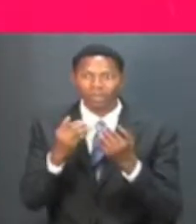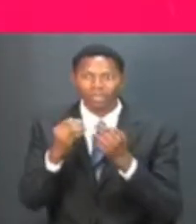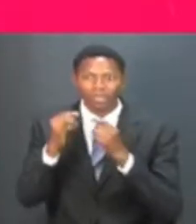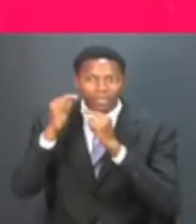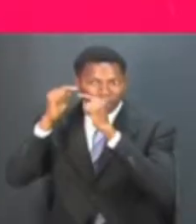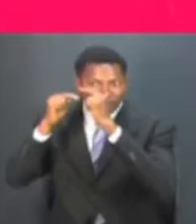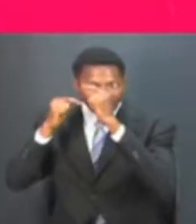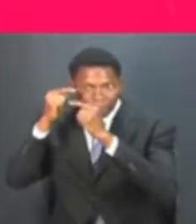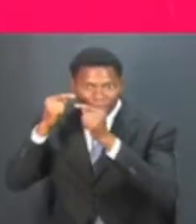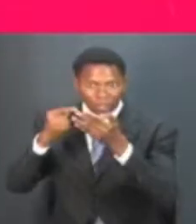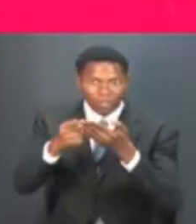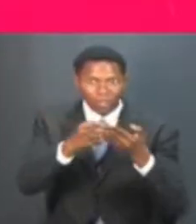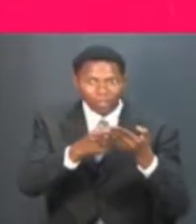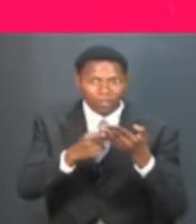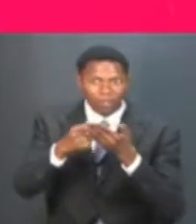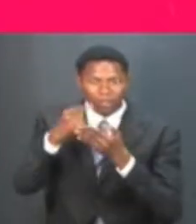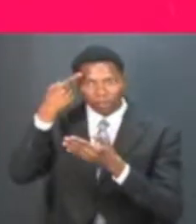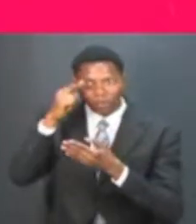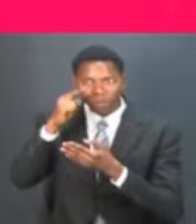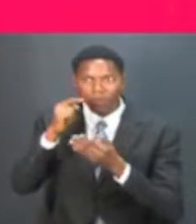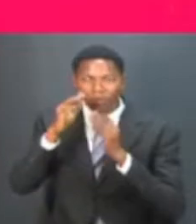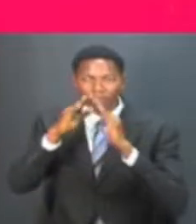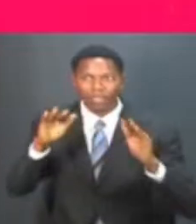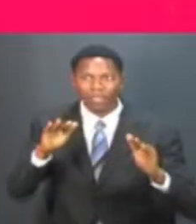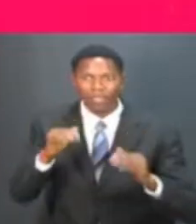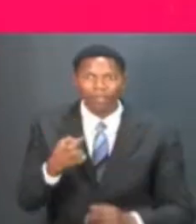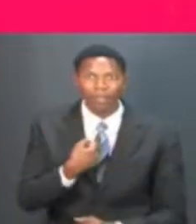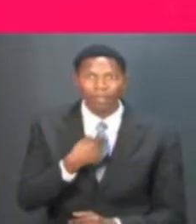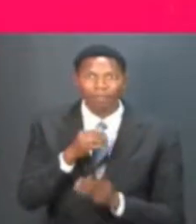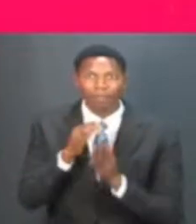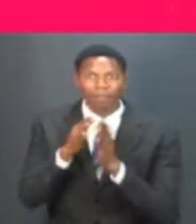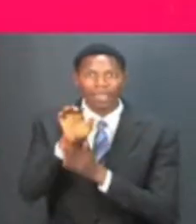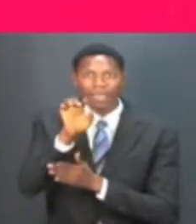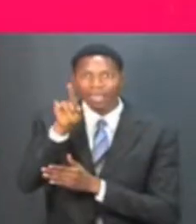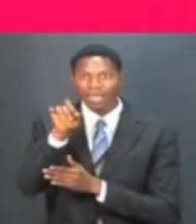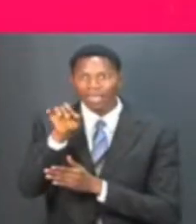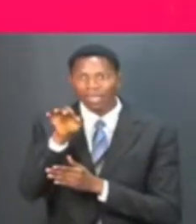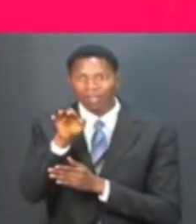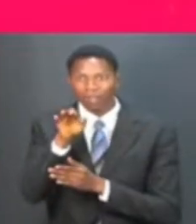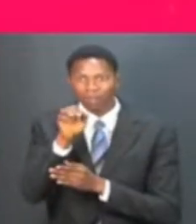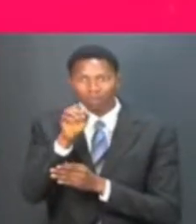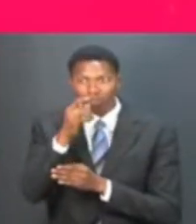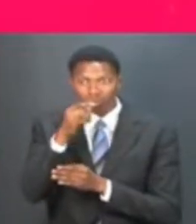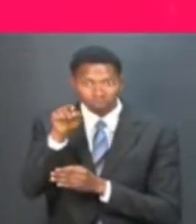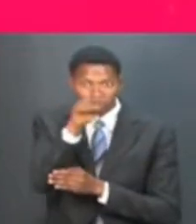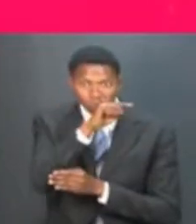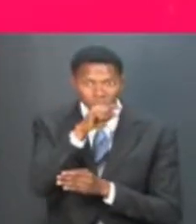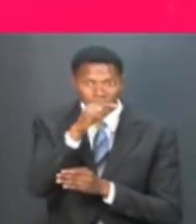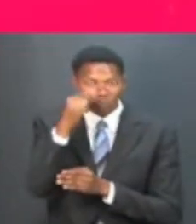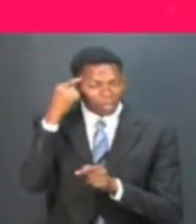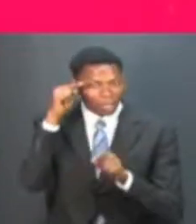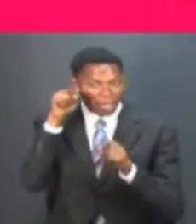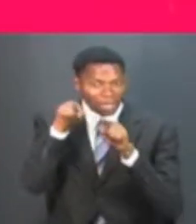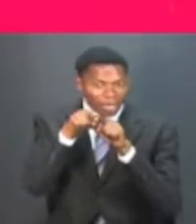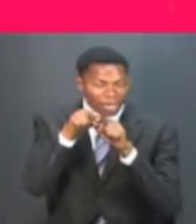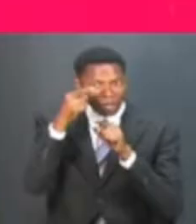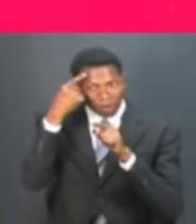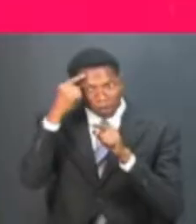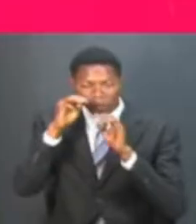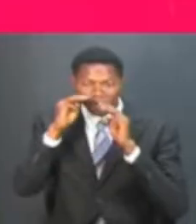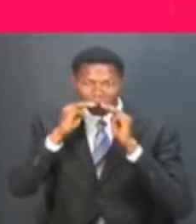of the House. I will proceed to put the question. As many as are in favor of the motion for adjournment say